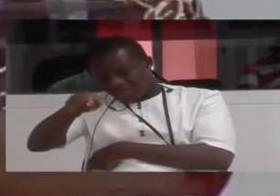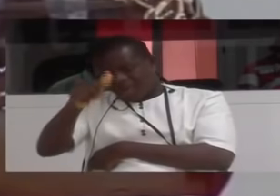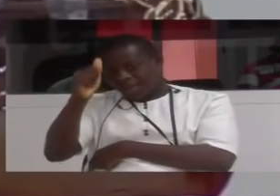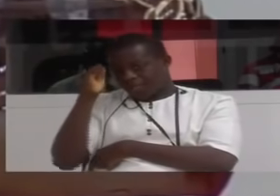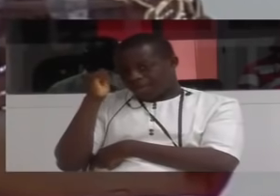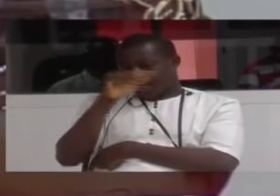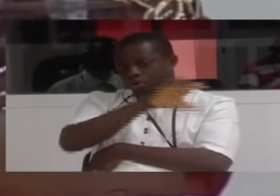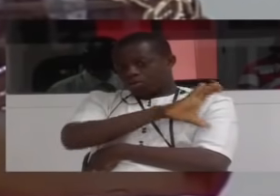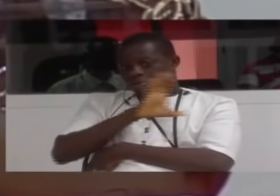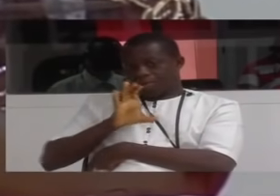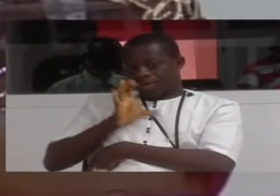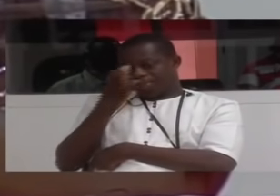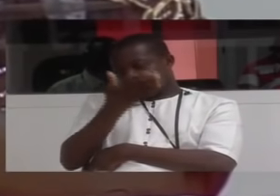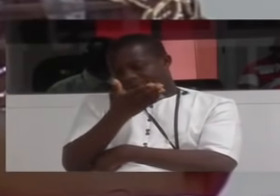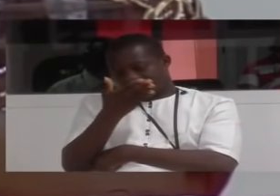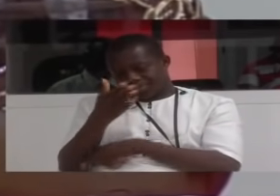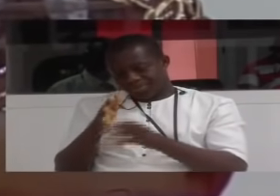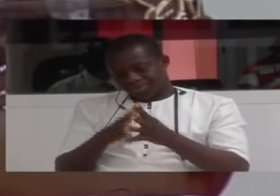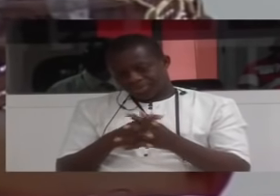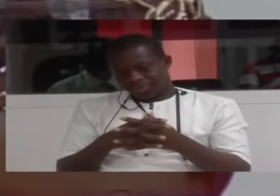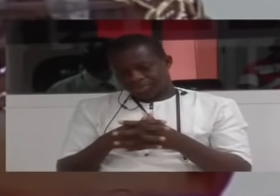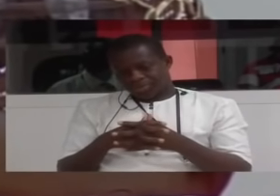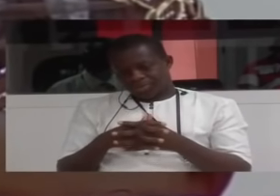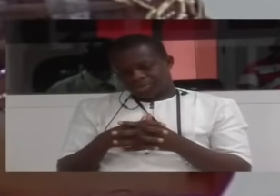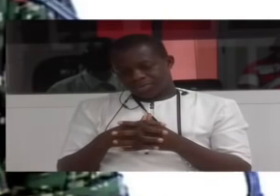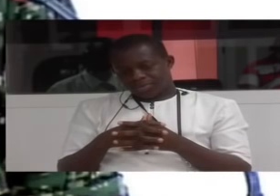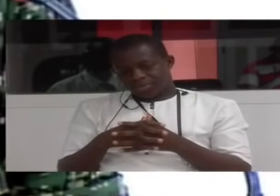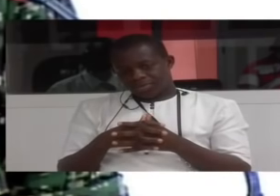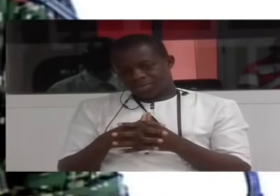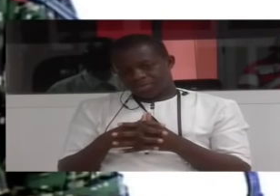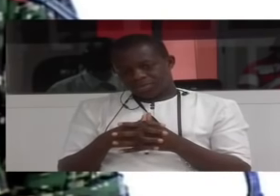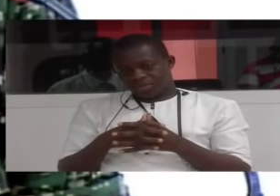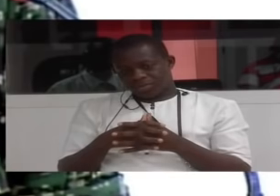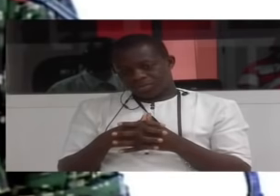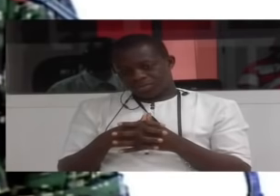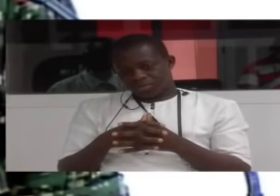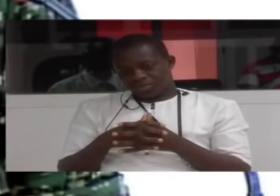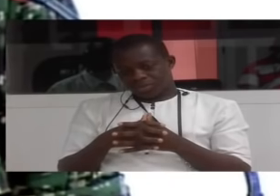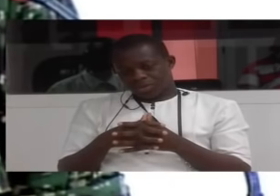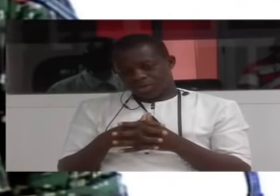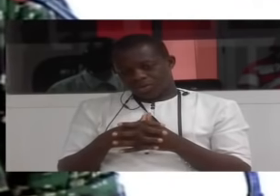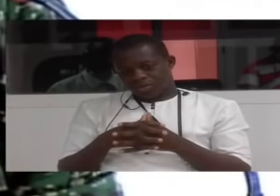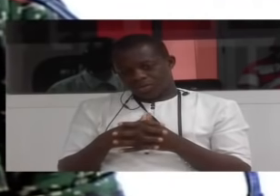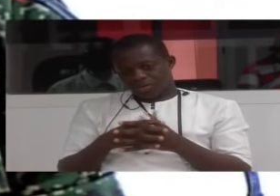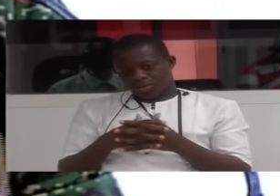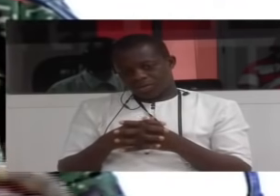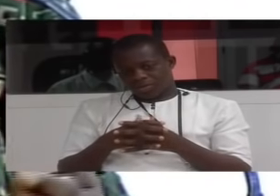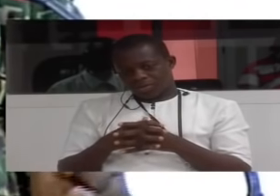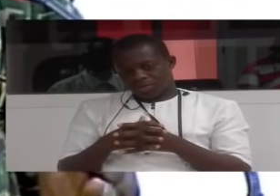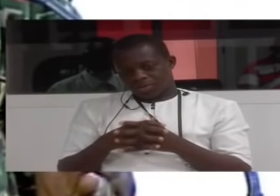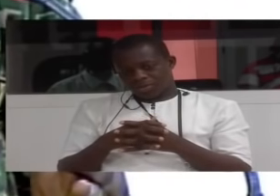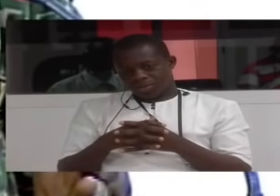arrived in the evening, he had gone out to go to one of his farms, which is situated behind his house.